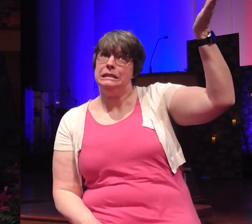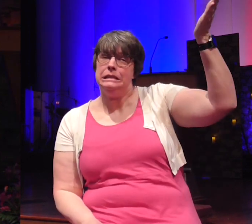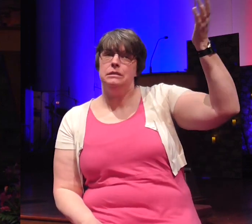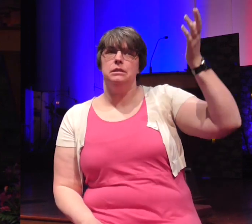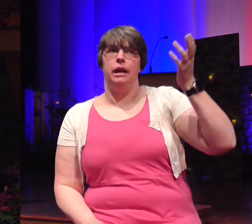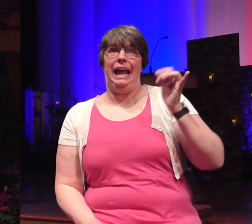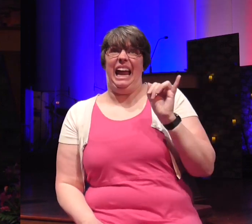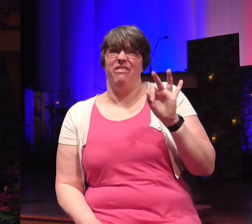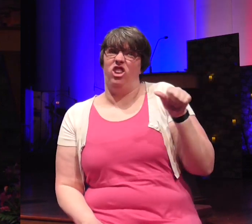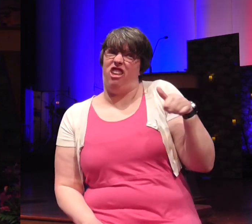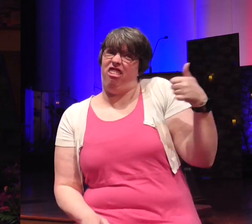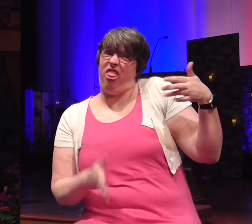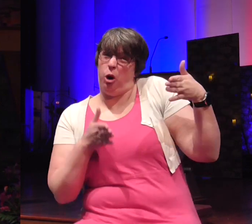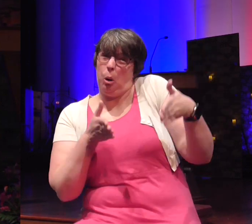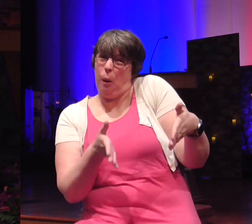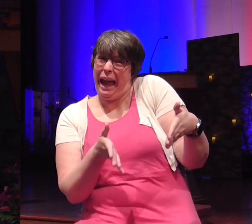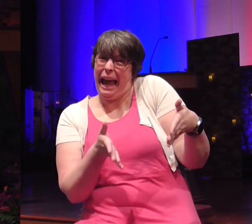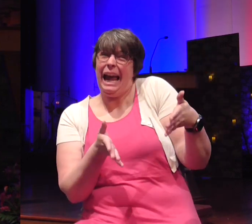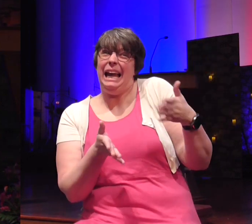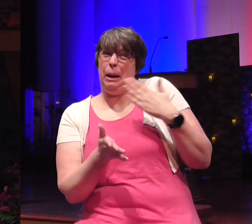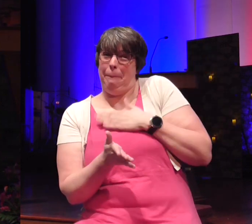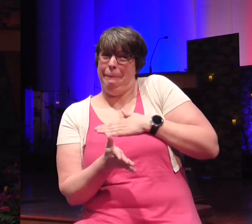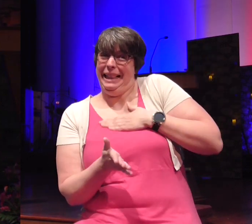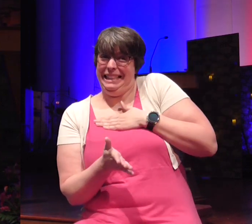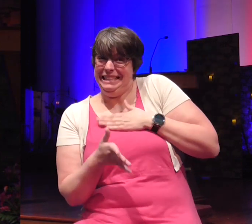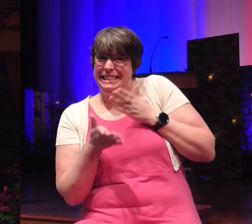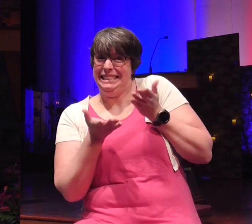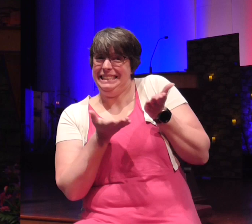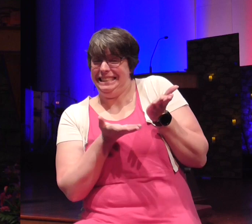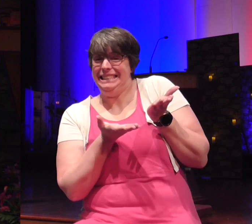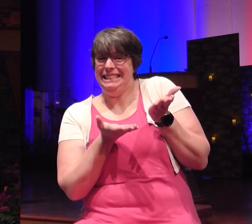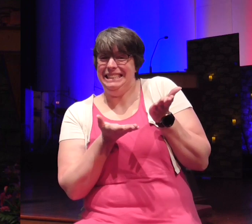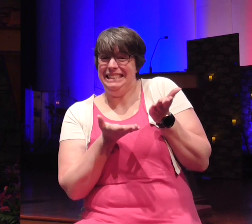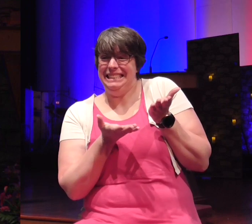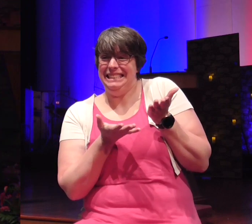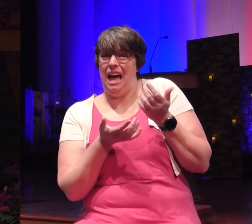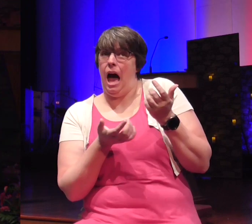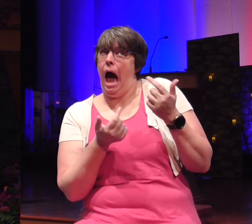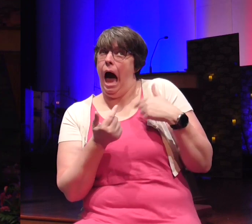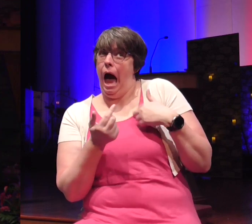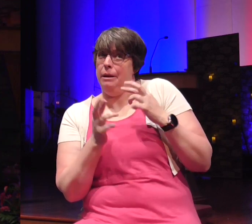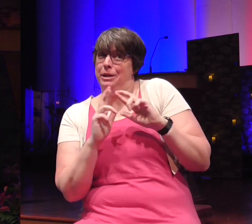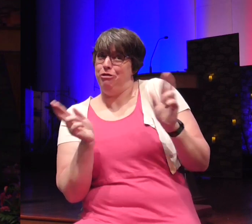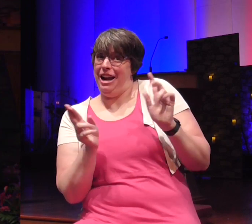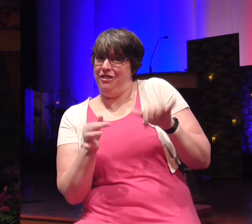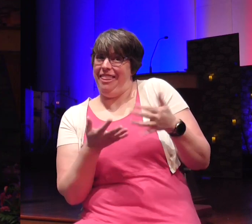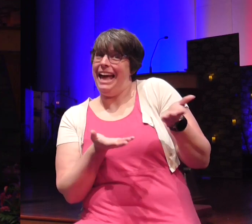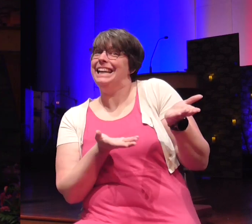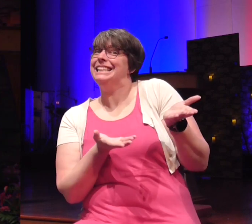another way than this, I'm on board.